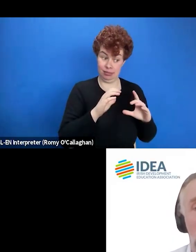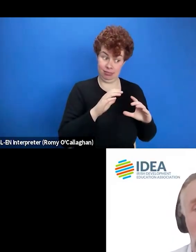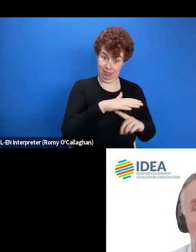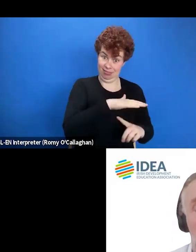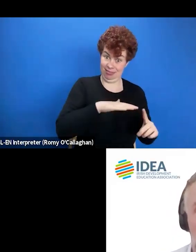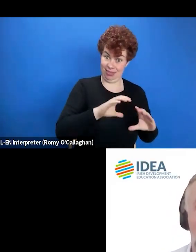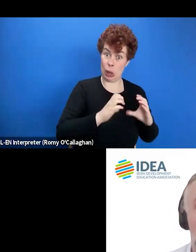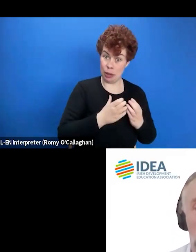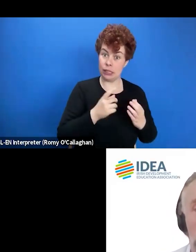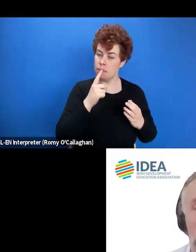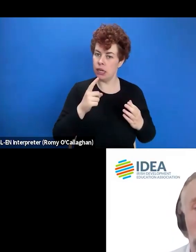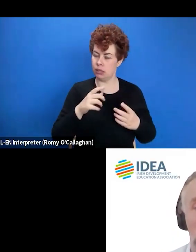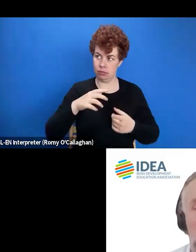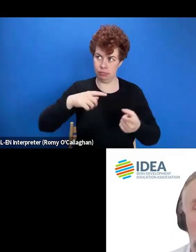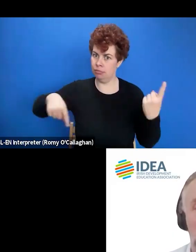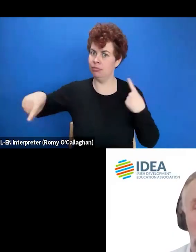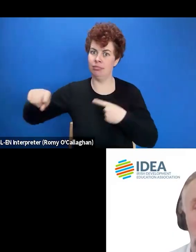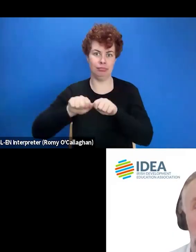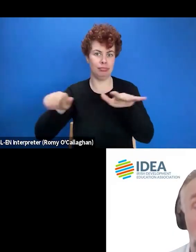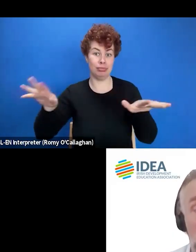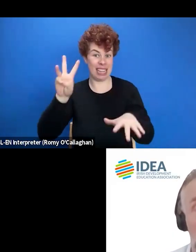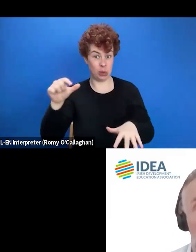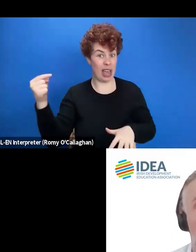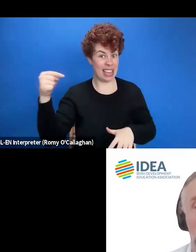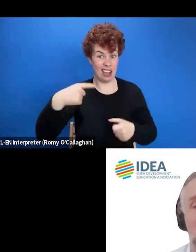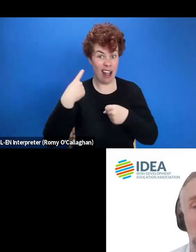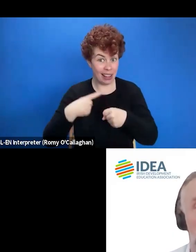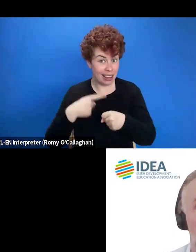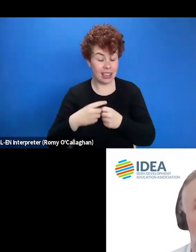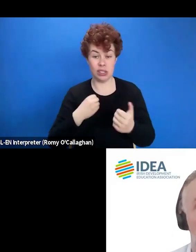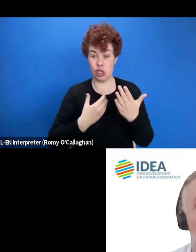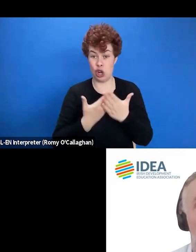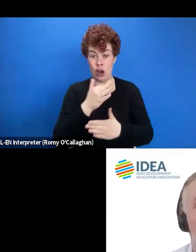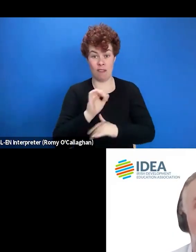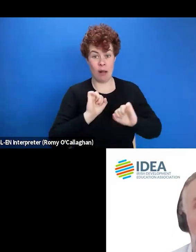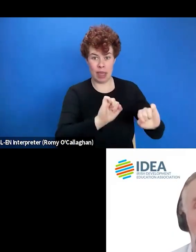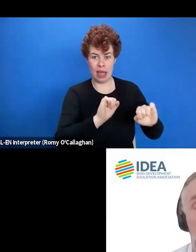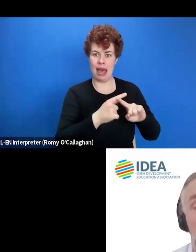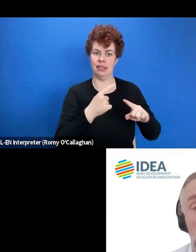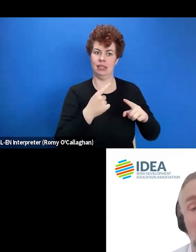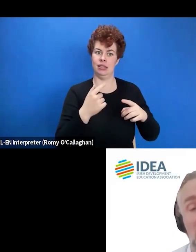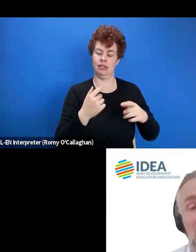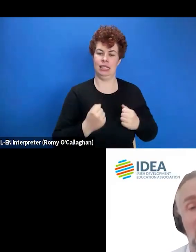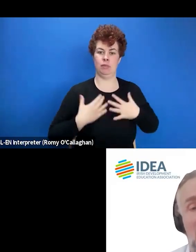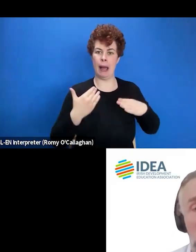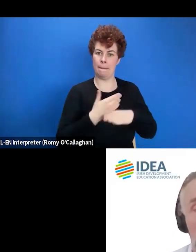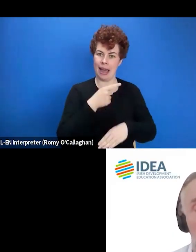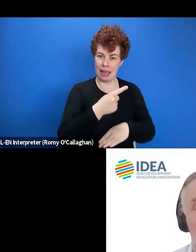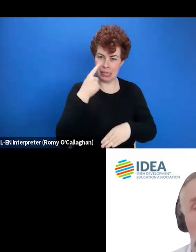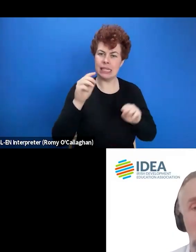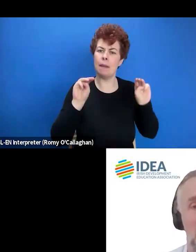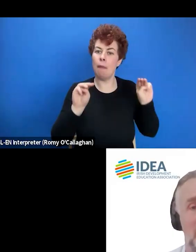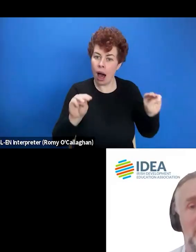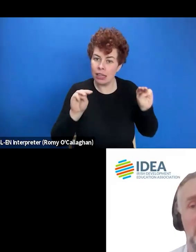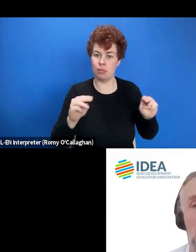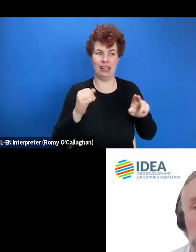around. And therefore, here we are again to learn from them and to get inspired and to see what's possible in our